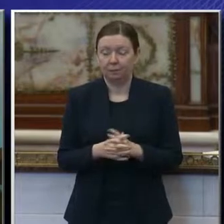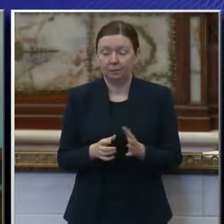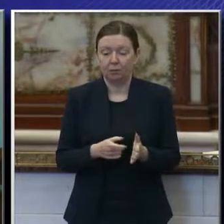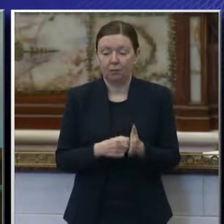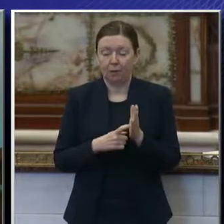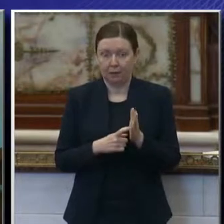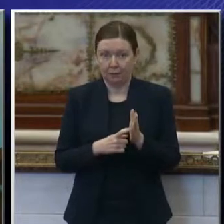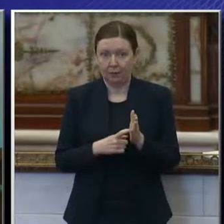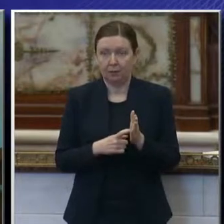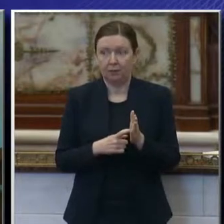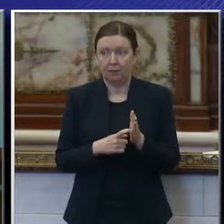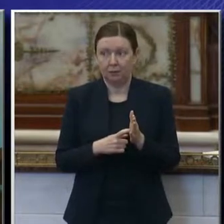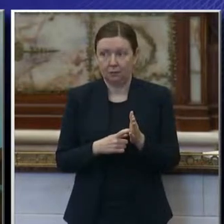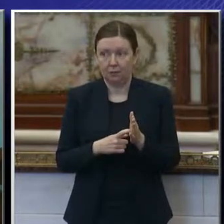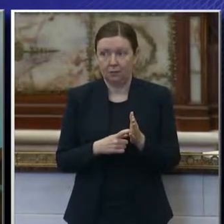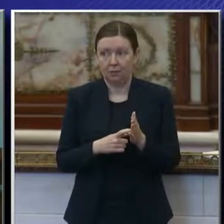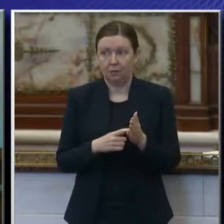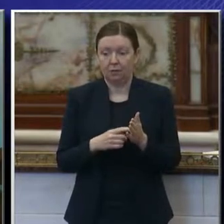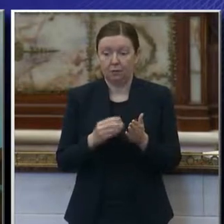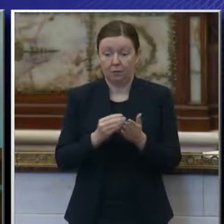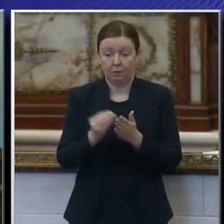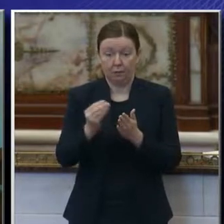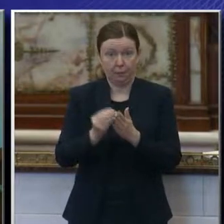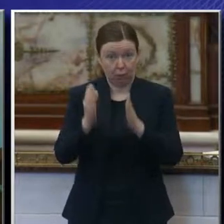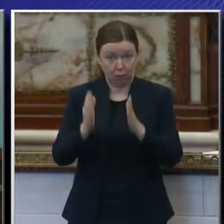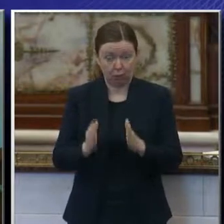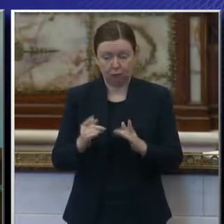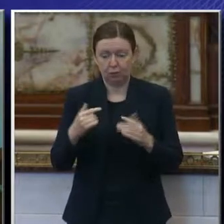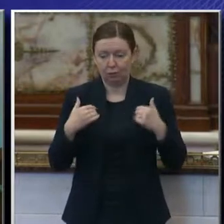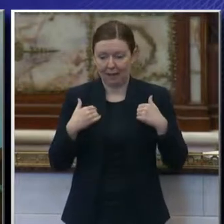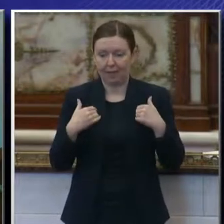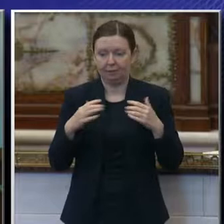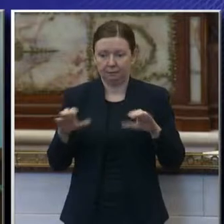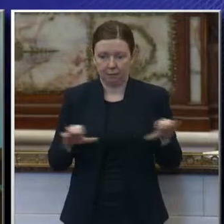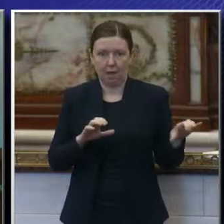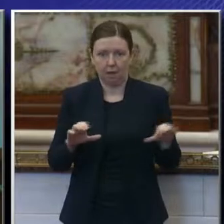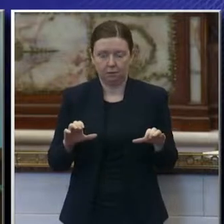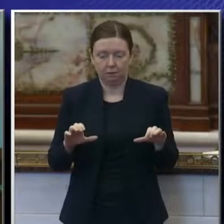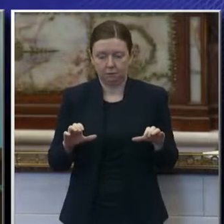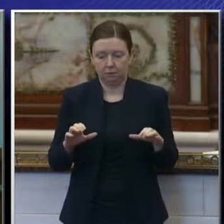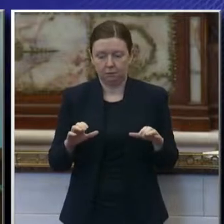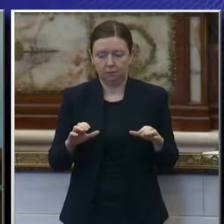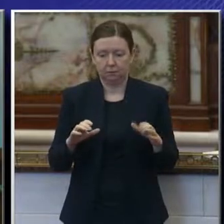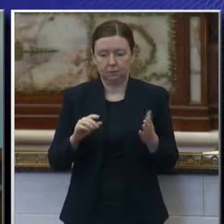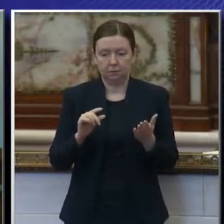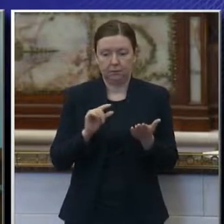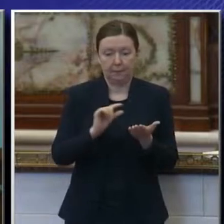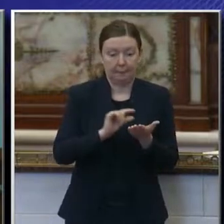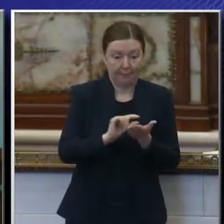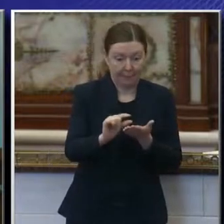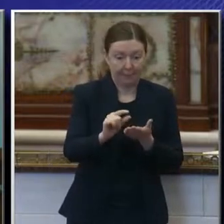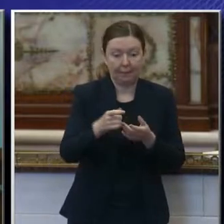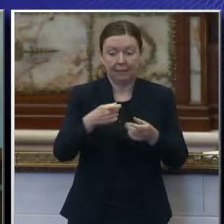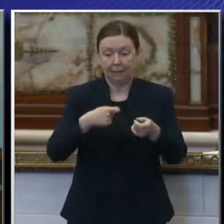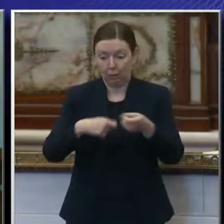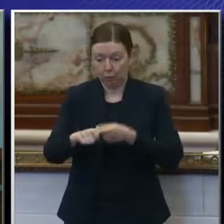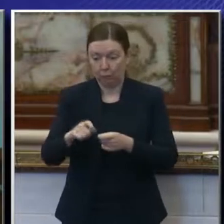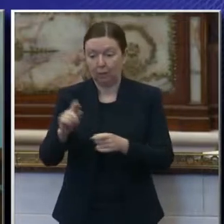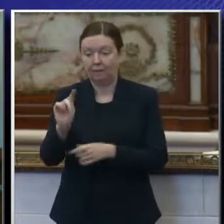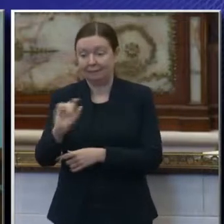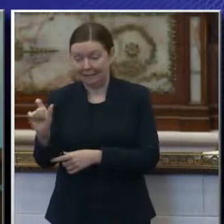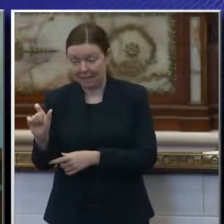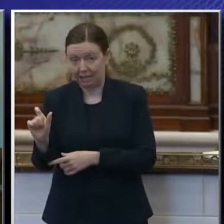require the purchaser to have executed a payment in lieu of taxes prior to our